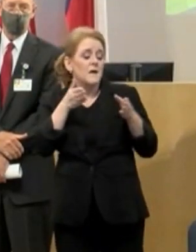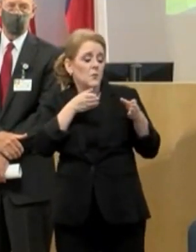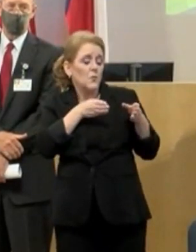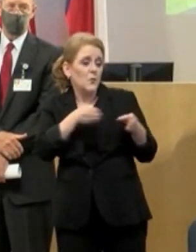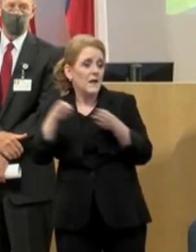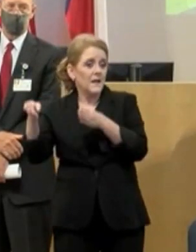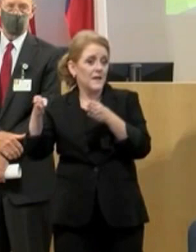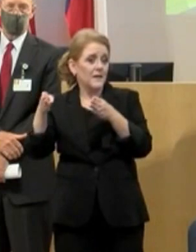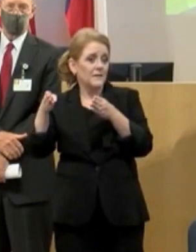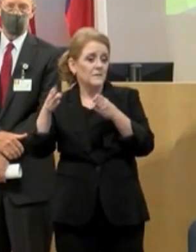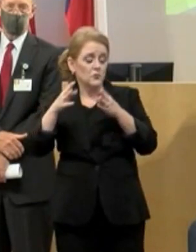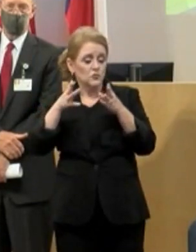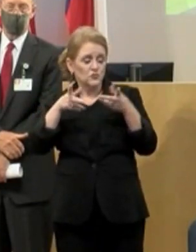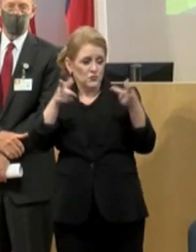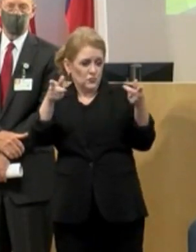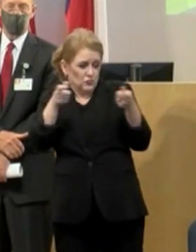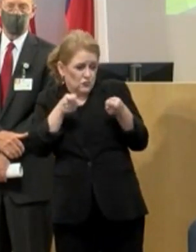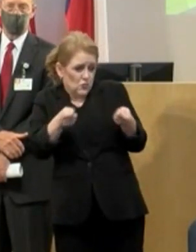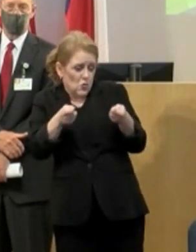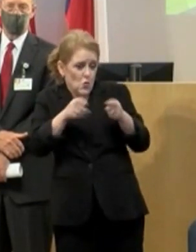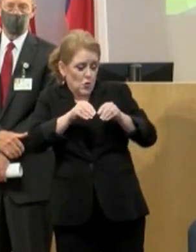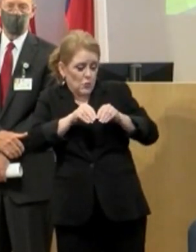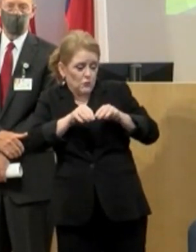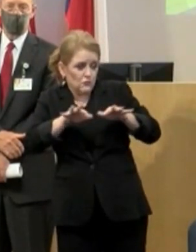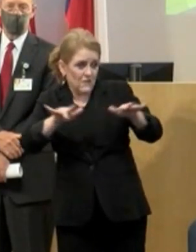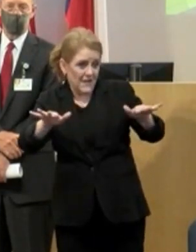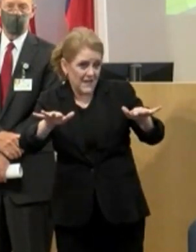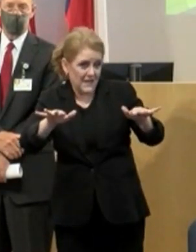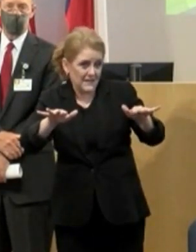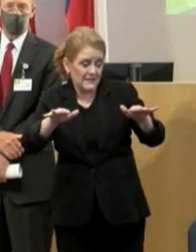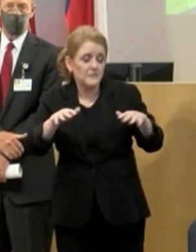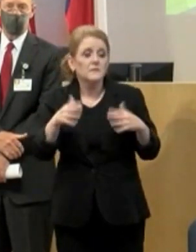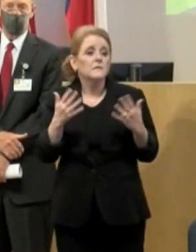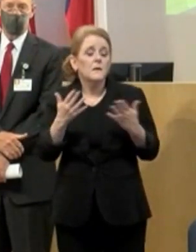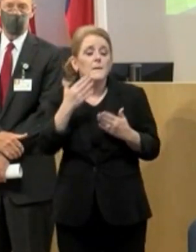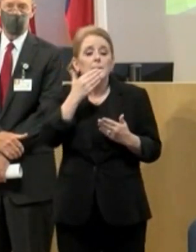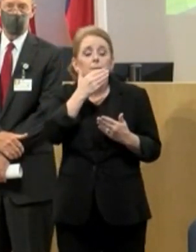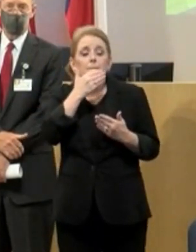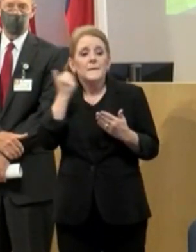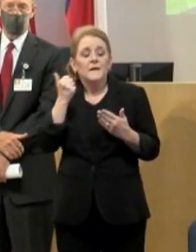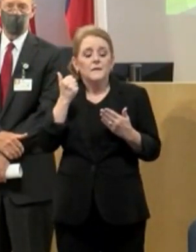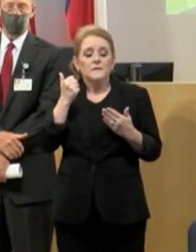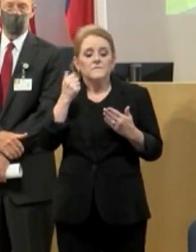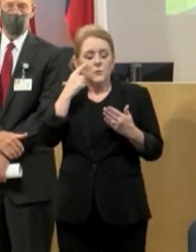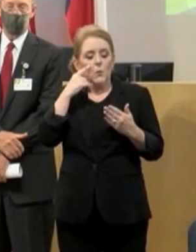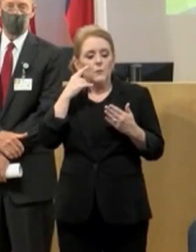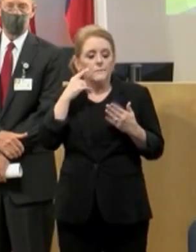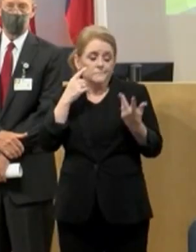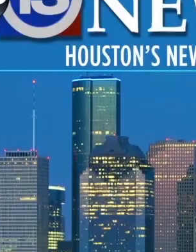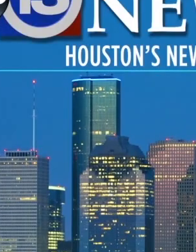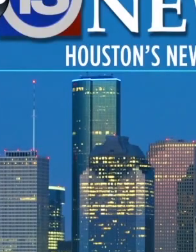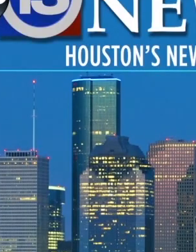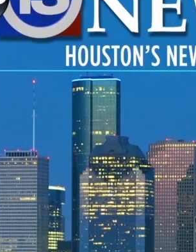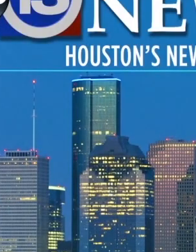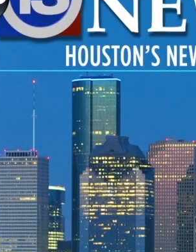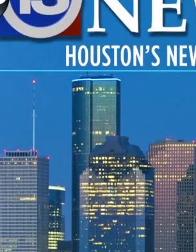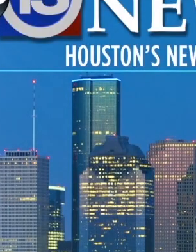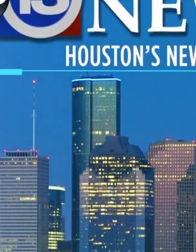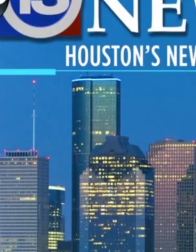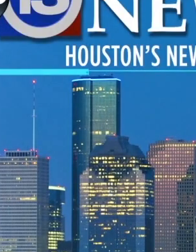have to slow the spread of COVID-19 before we have medications is the practice of people wearing masks.